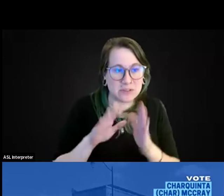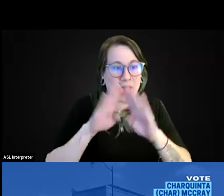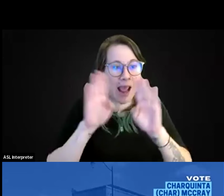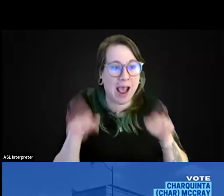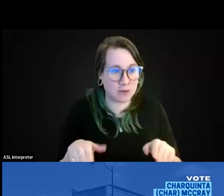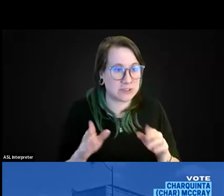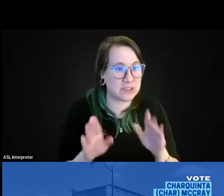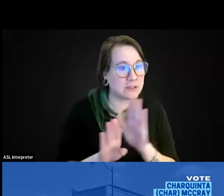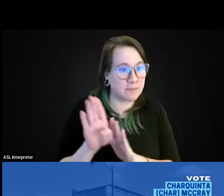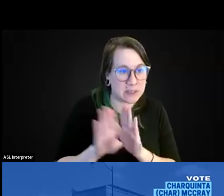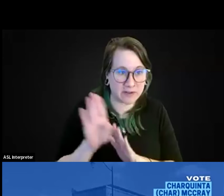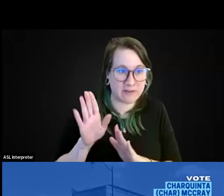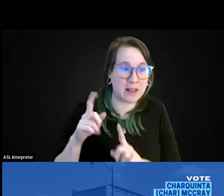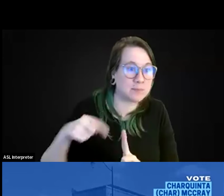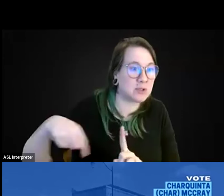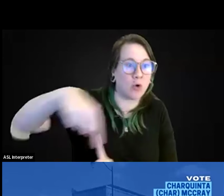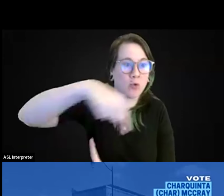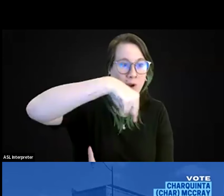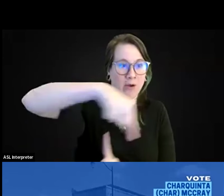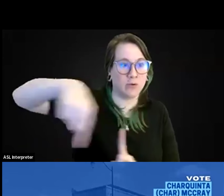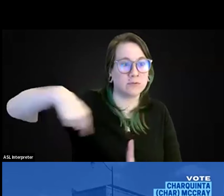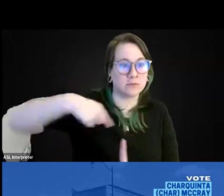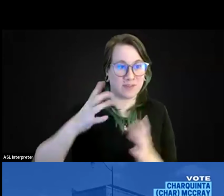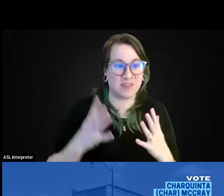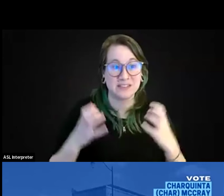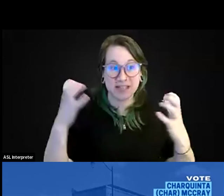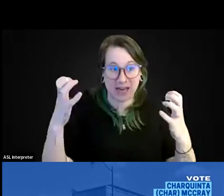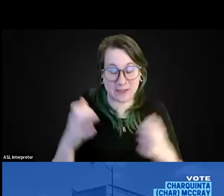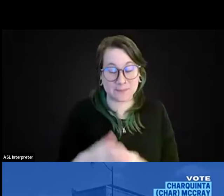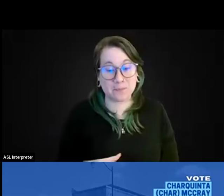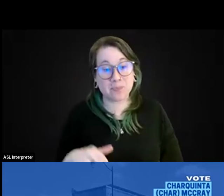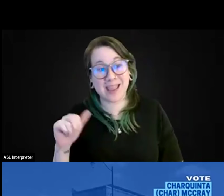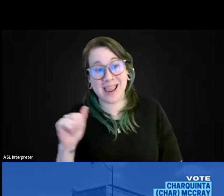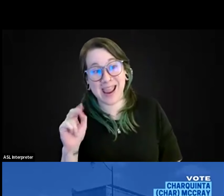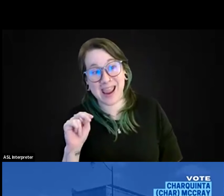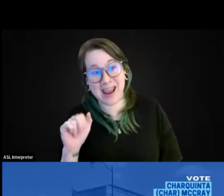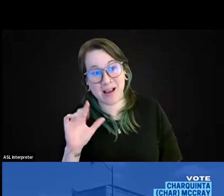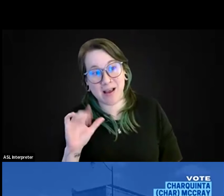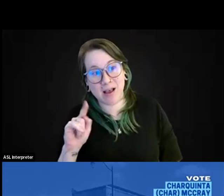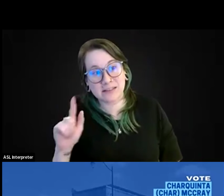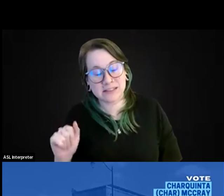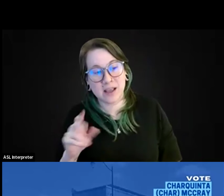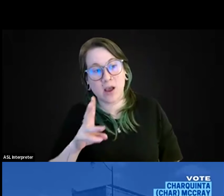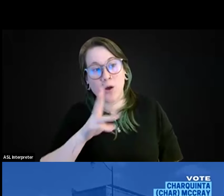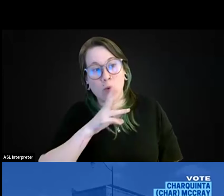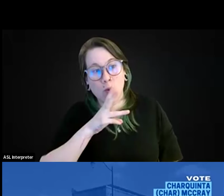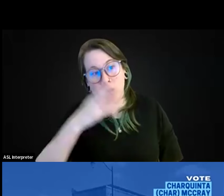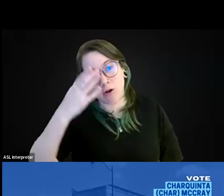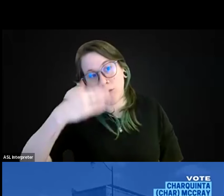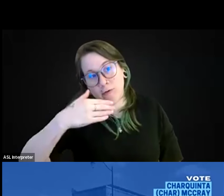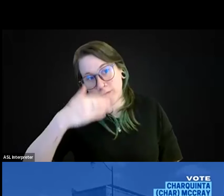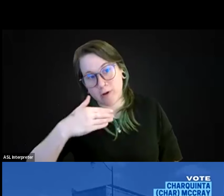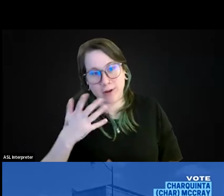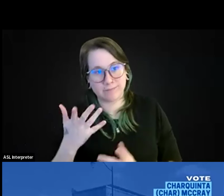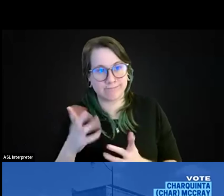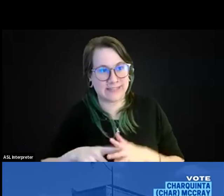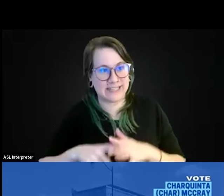developed around the stadium. And the Anacostia Waterfront Initiative, which RFK sits